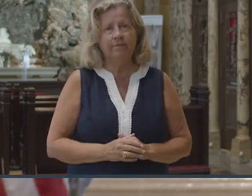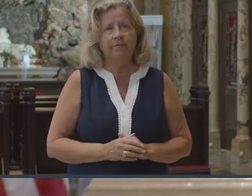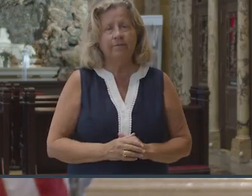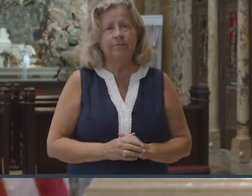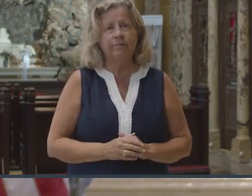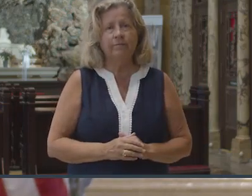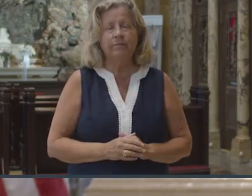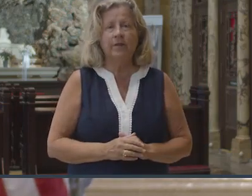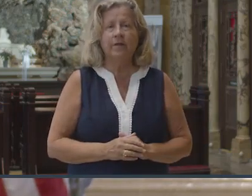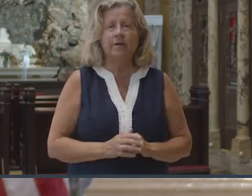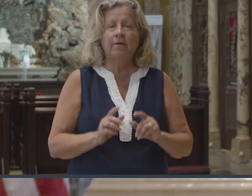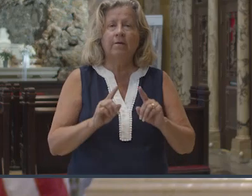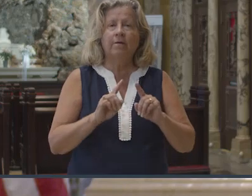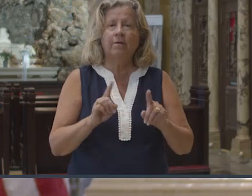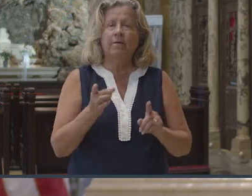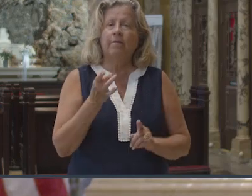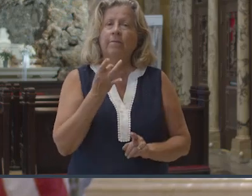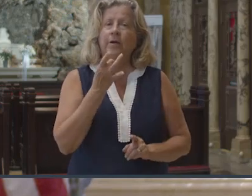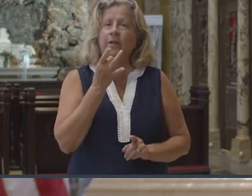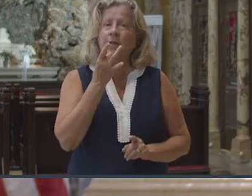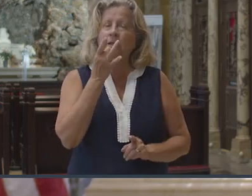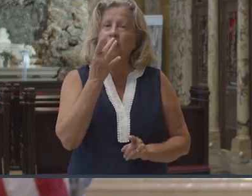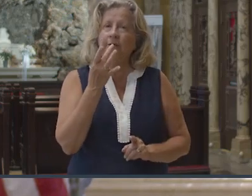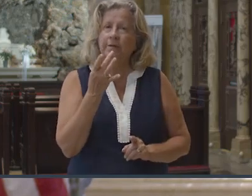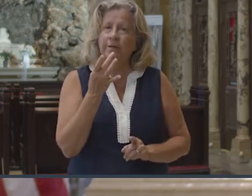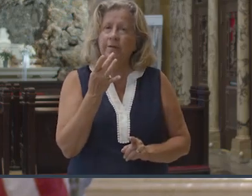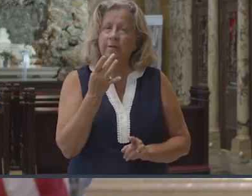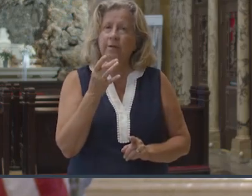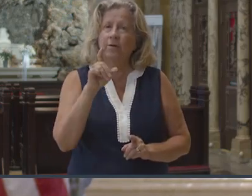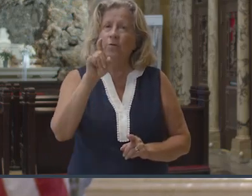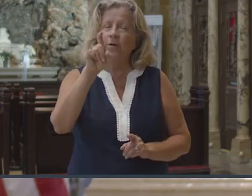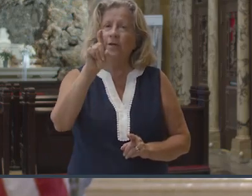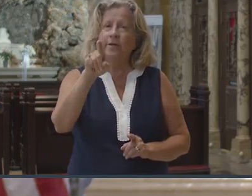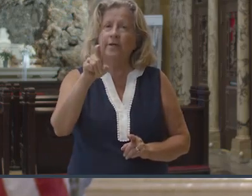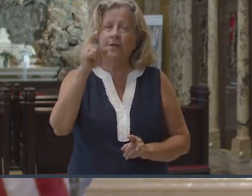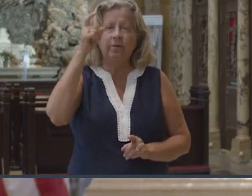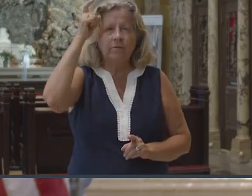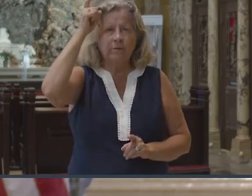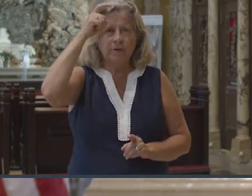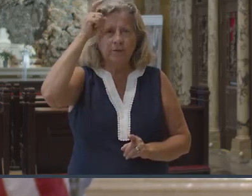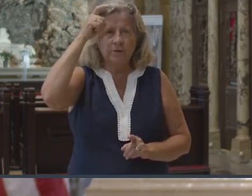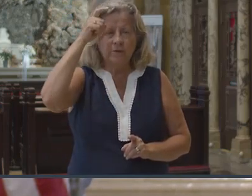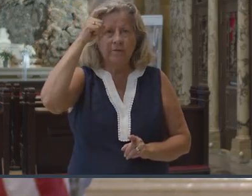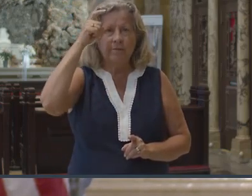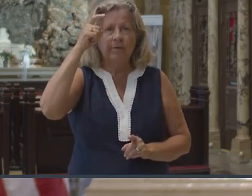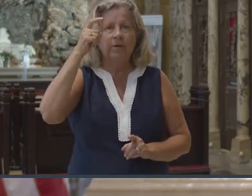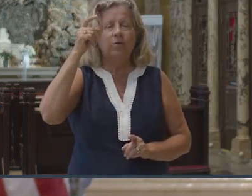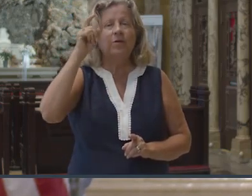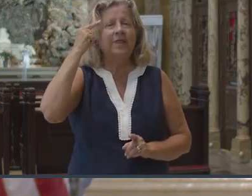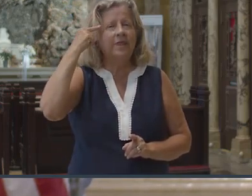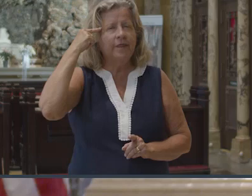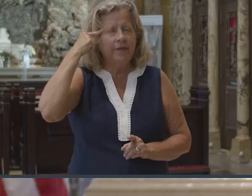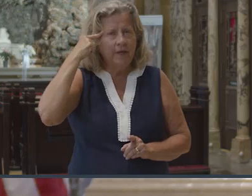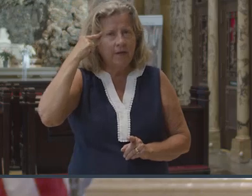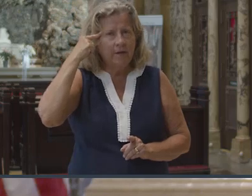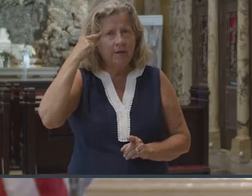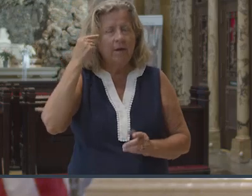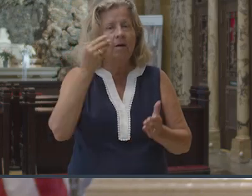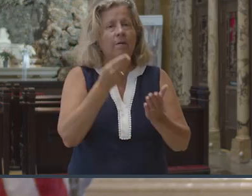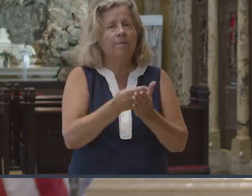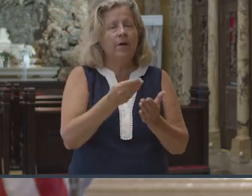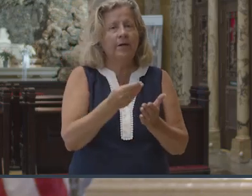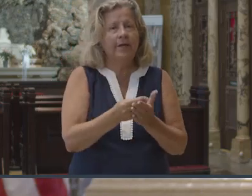Like the rich farmer, we can be tempted to think that large amounts of money and possessions stored